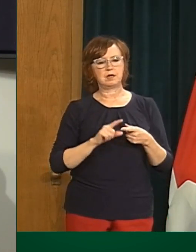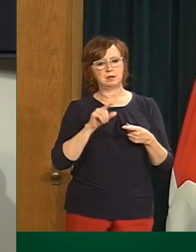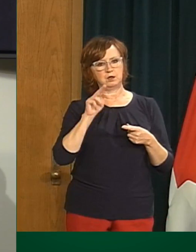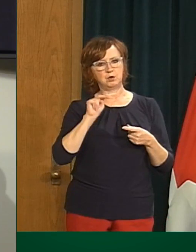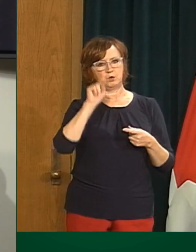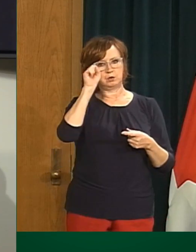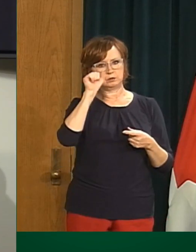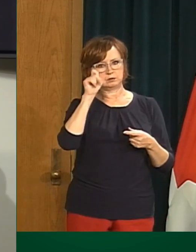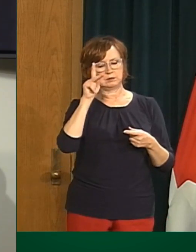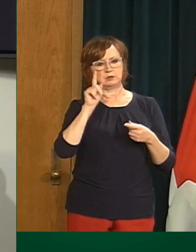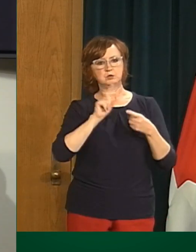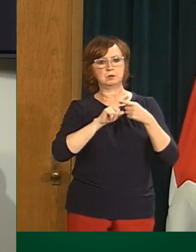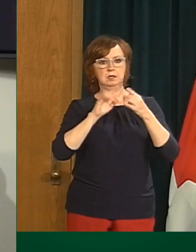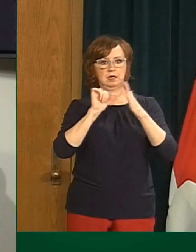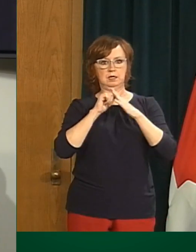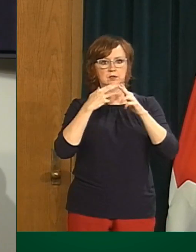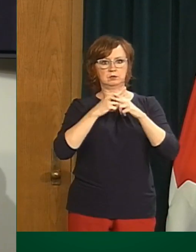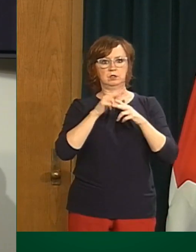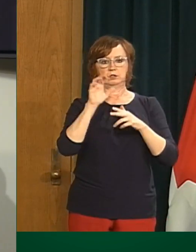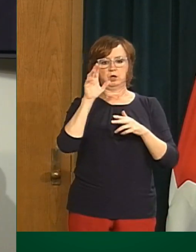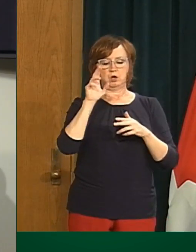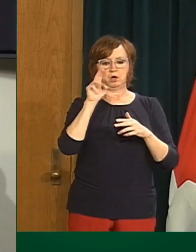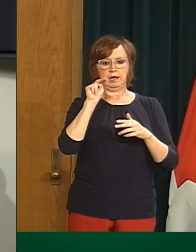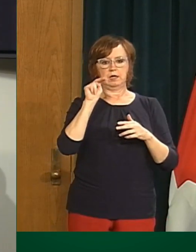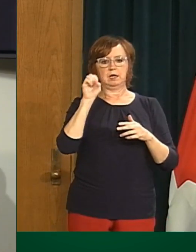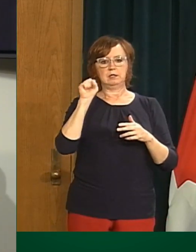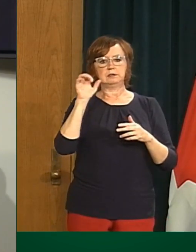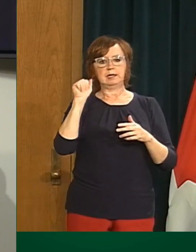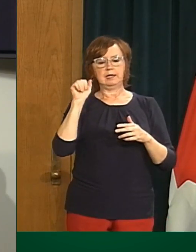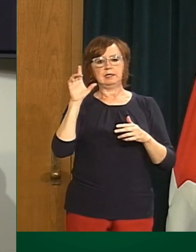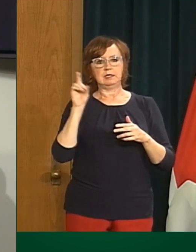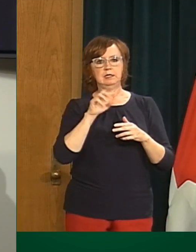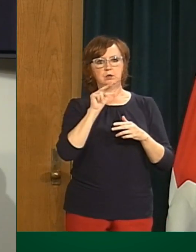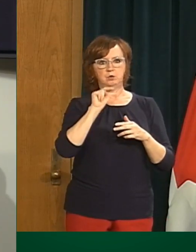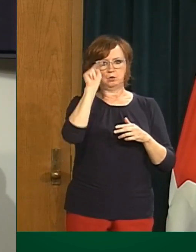of Saskatchewan, known as the Northern Saskatchewan Administration District.